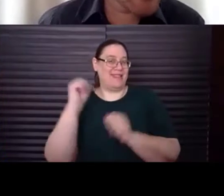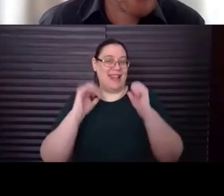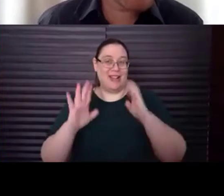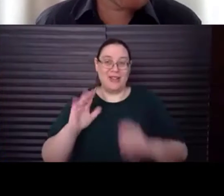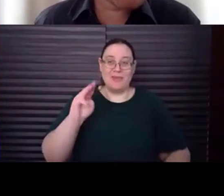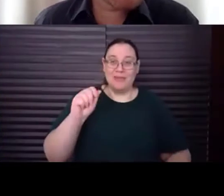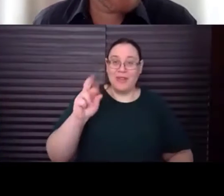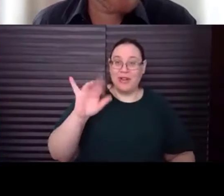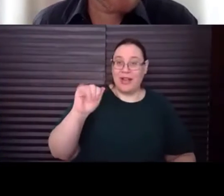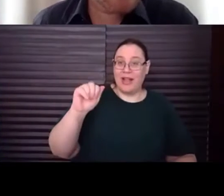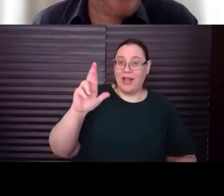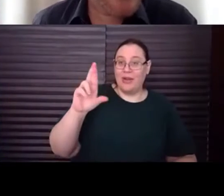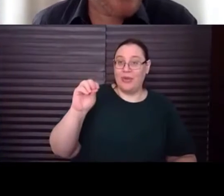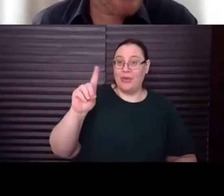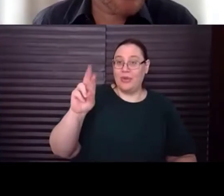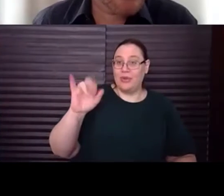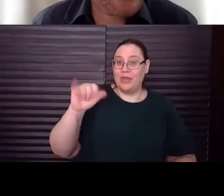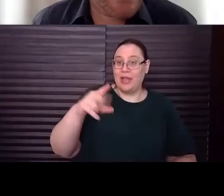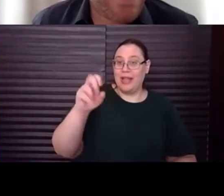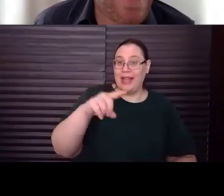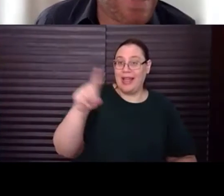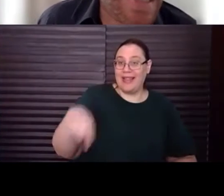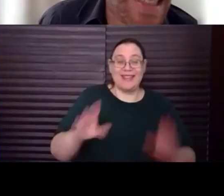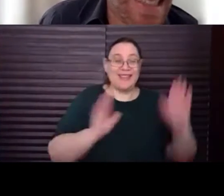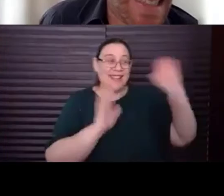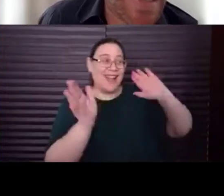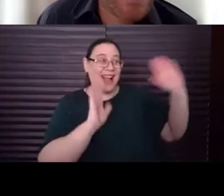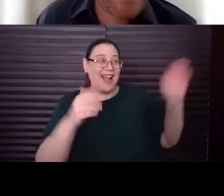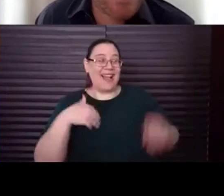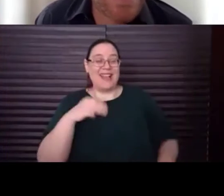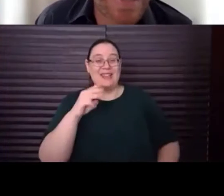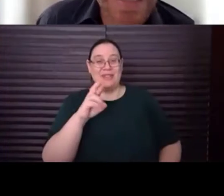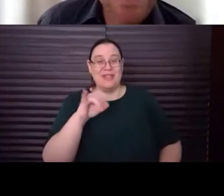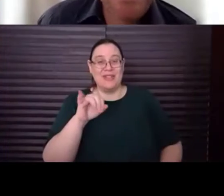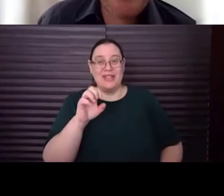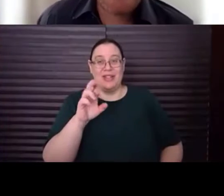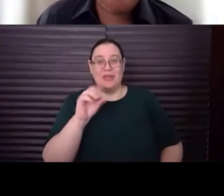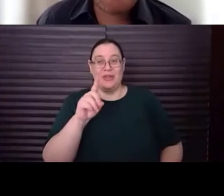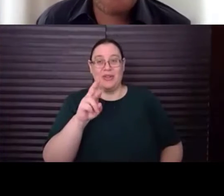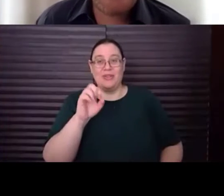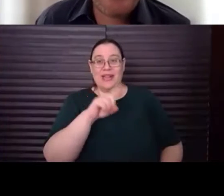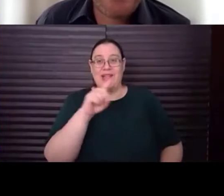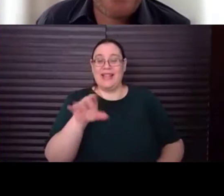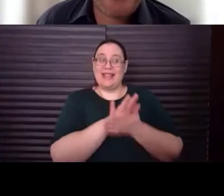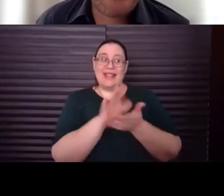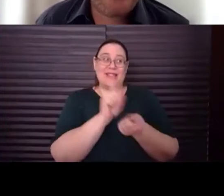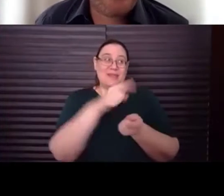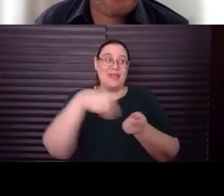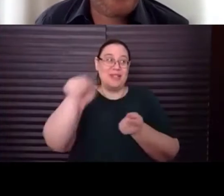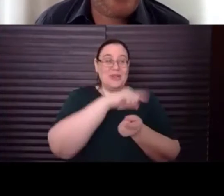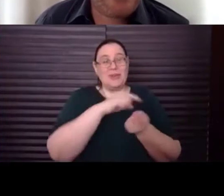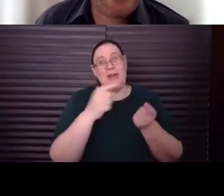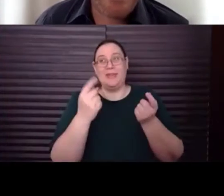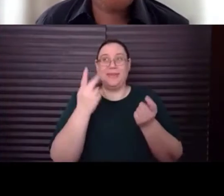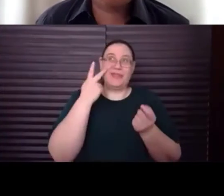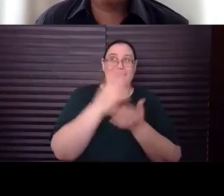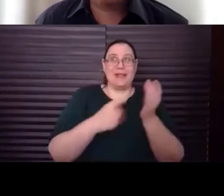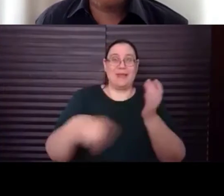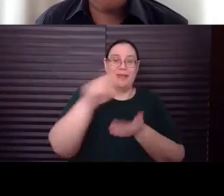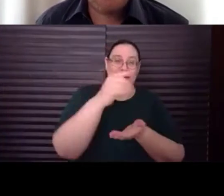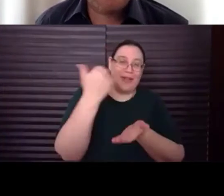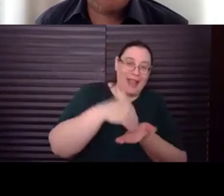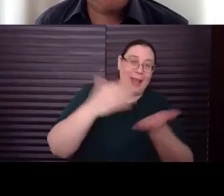Maria Rodriguez. Hi, everyone. I'm Marie Rodriguez. Nice to meet you all, or see some of you